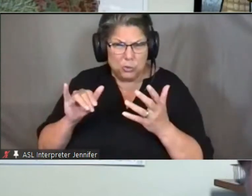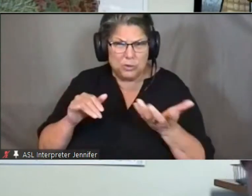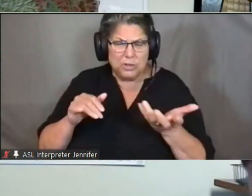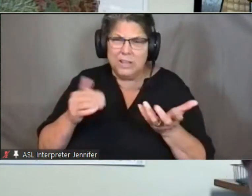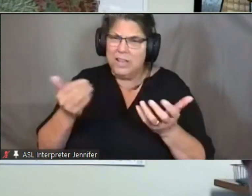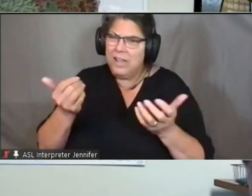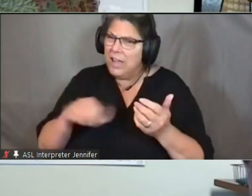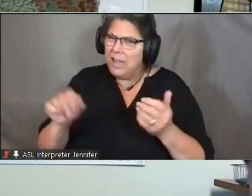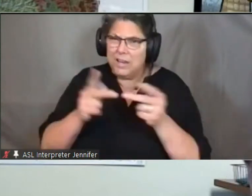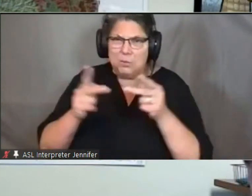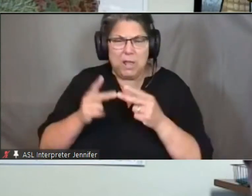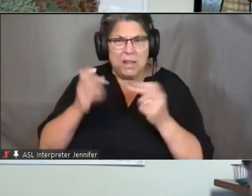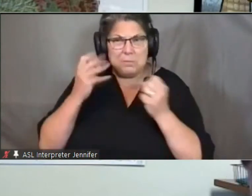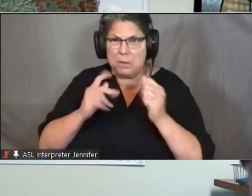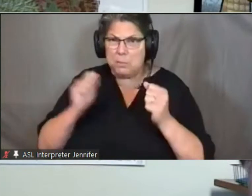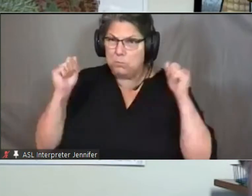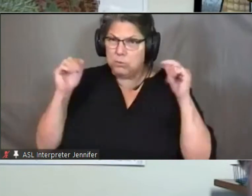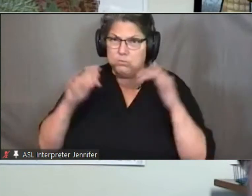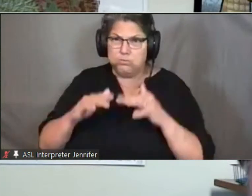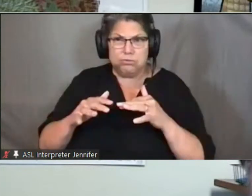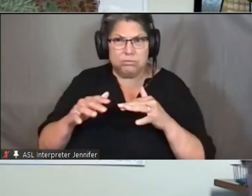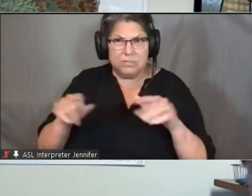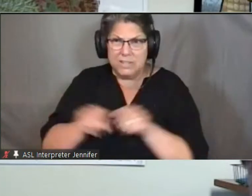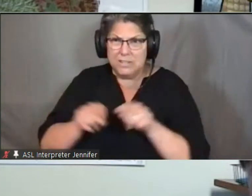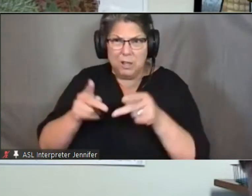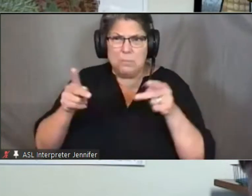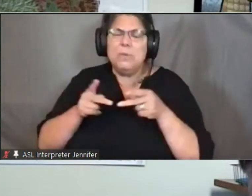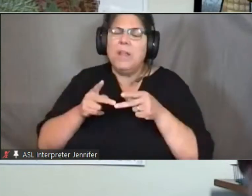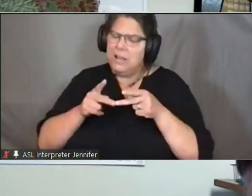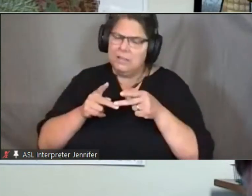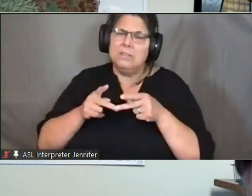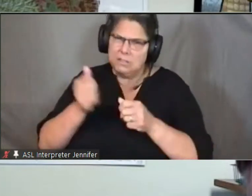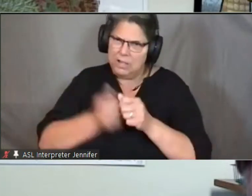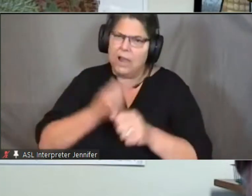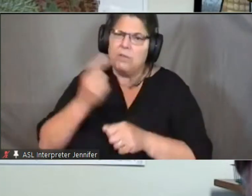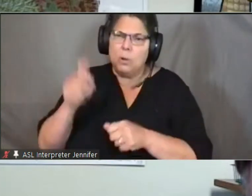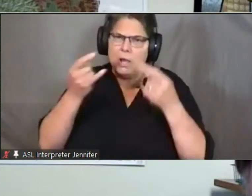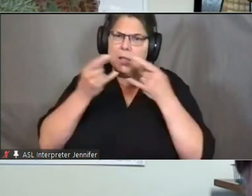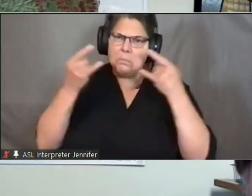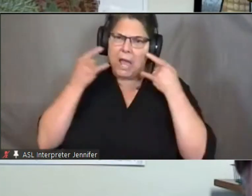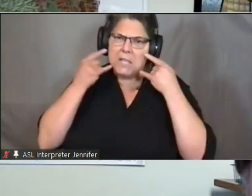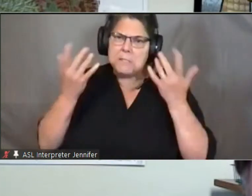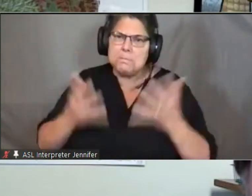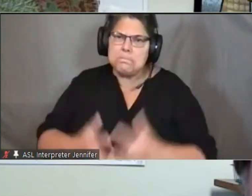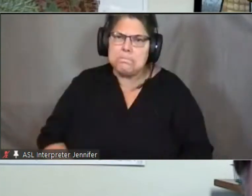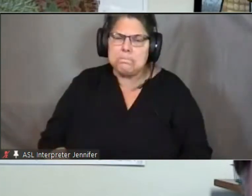living facilities, those recommendations will be for everyone to be masked.